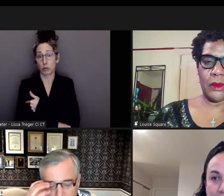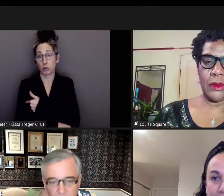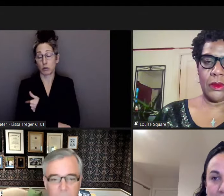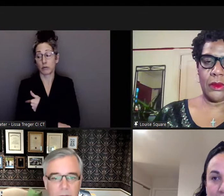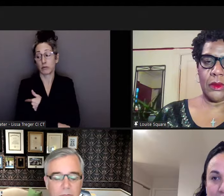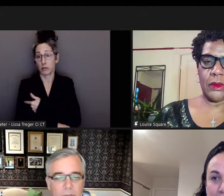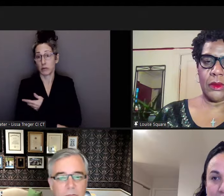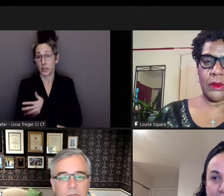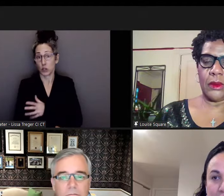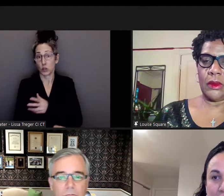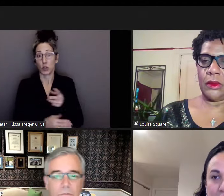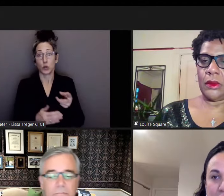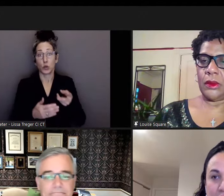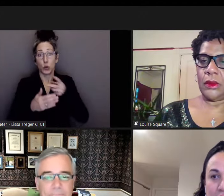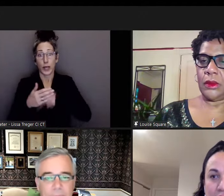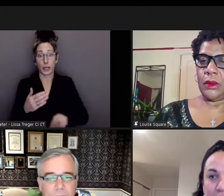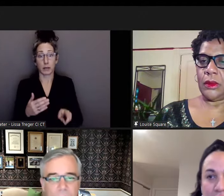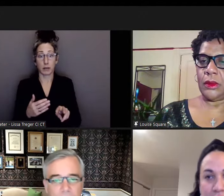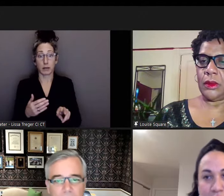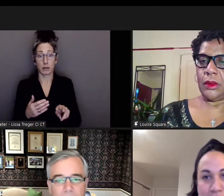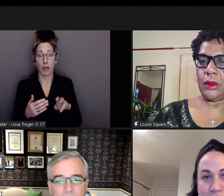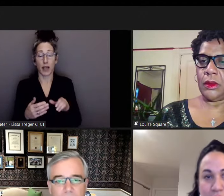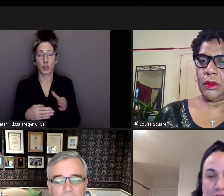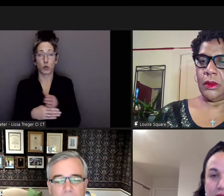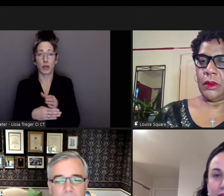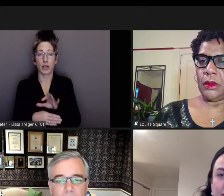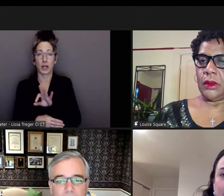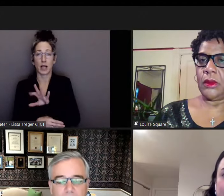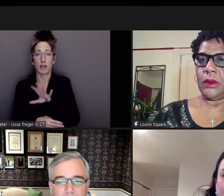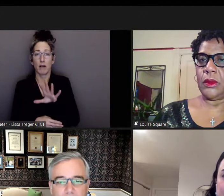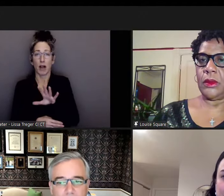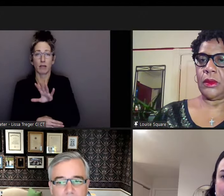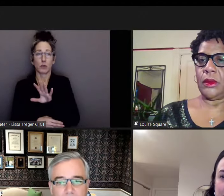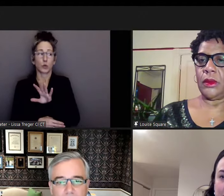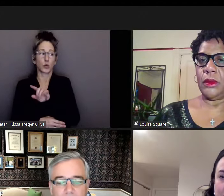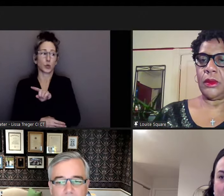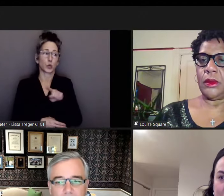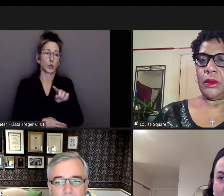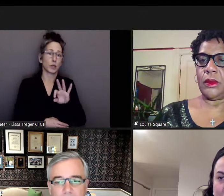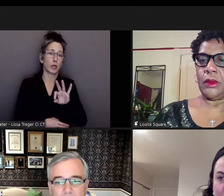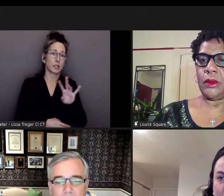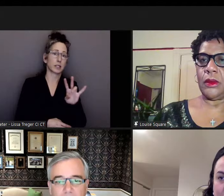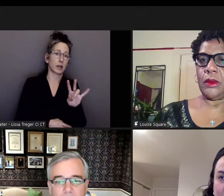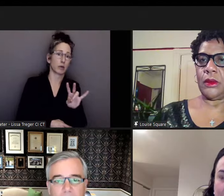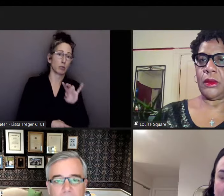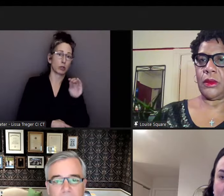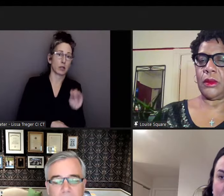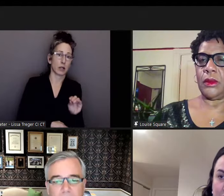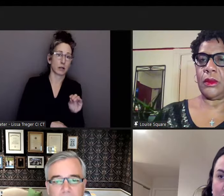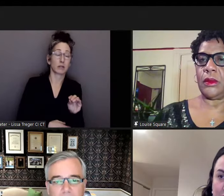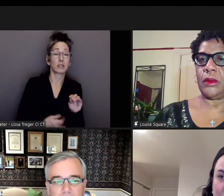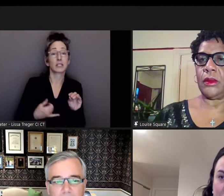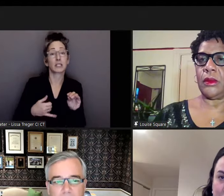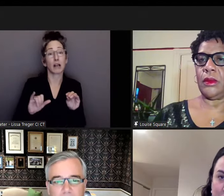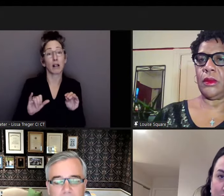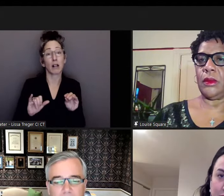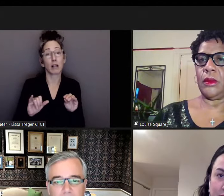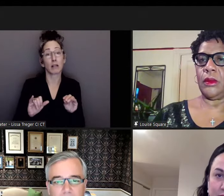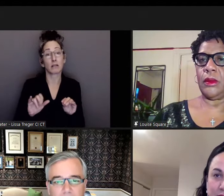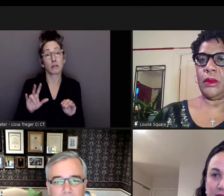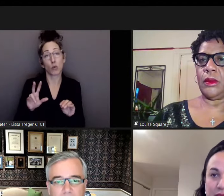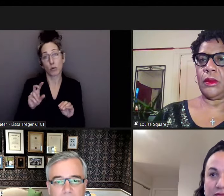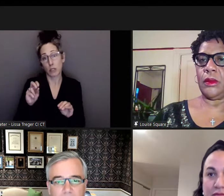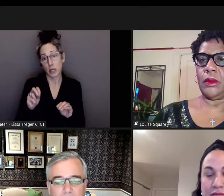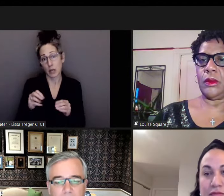are considered in that 95 to 97% vaccinated. But that still leaves a little wiggle room